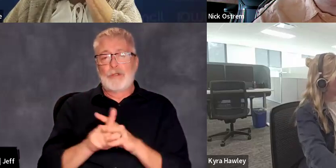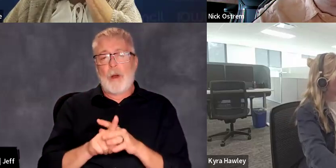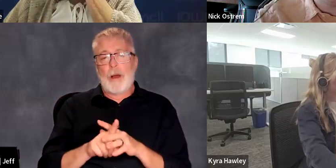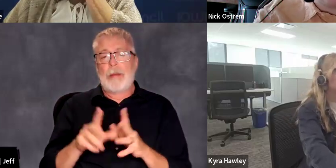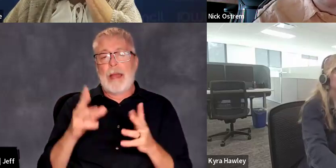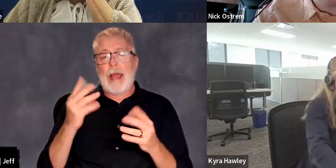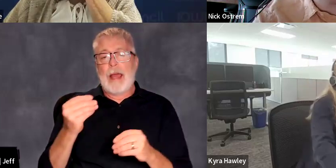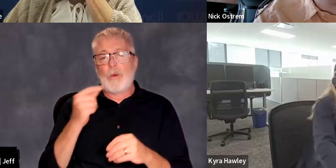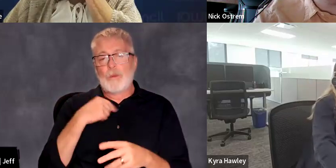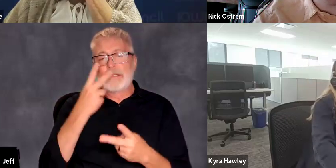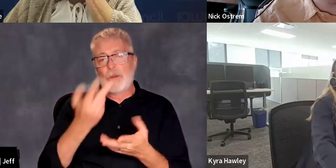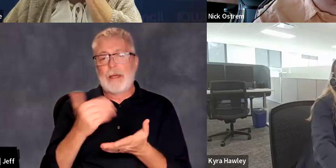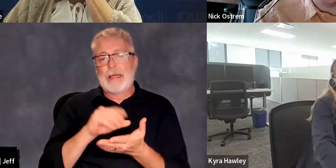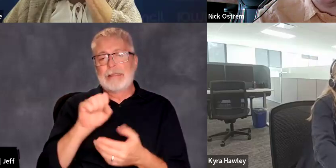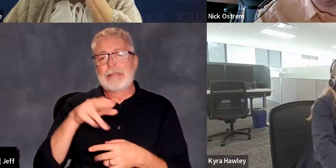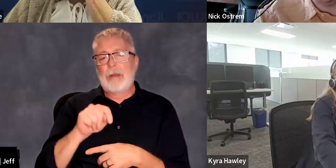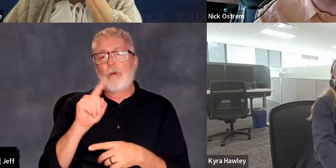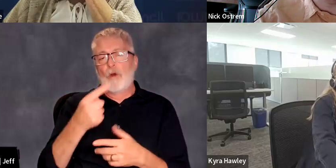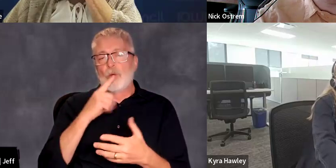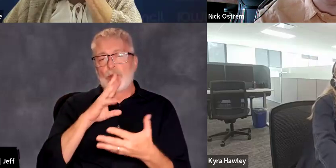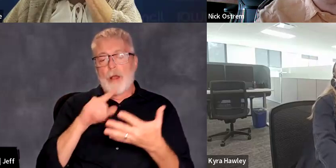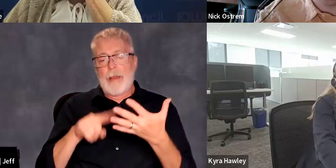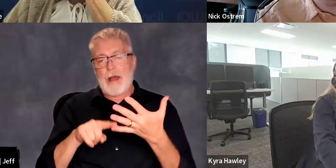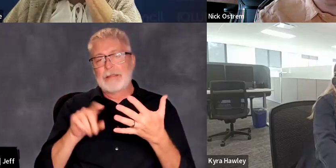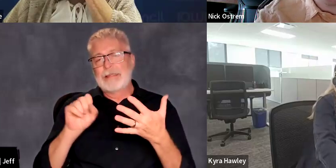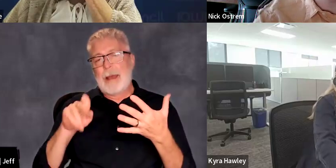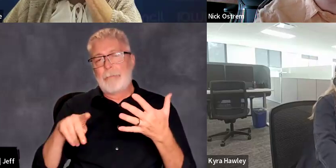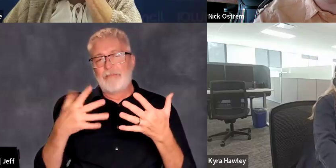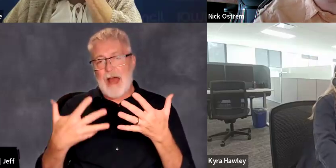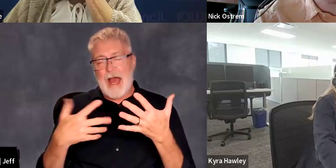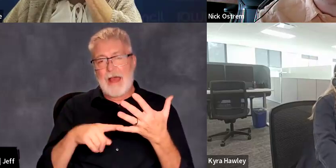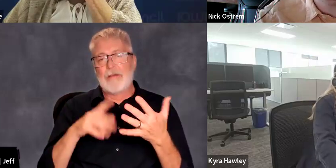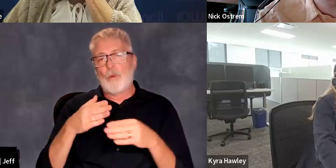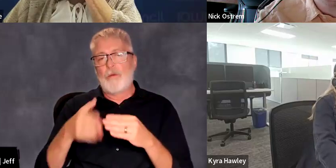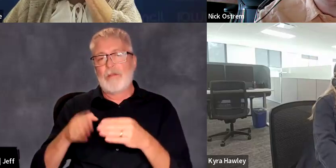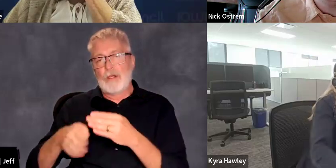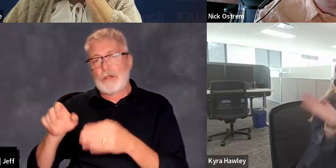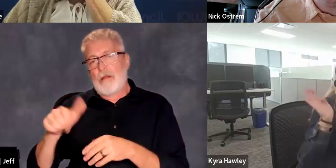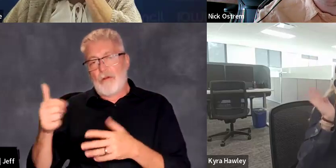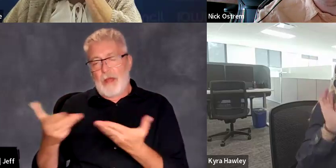we'll see you September 1st. We'll talk about step 5. We'll finish things up. Yeah, thanks.